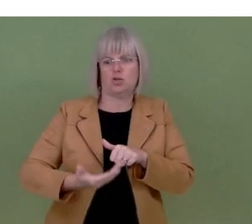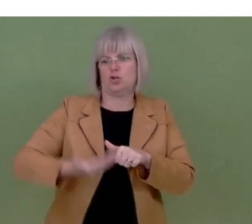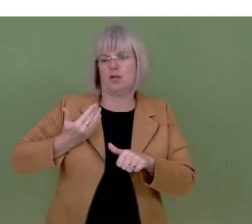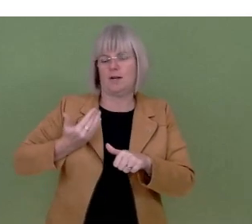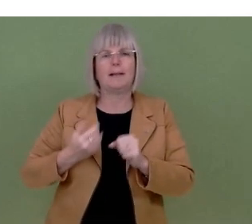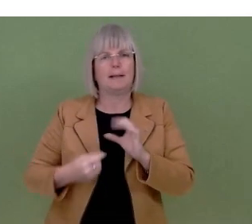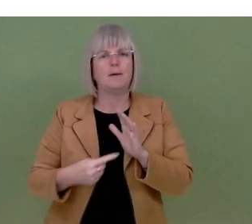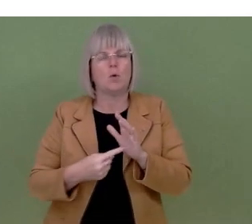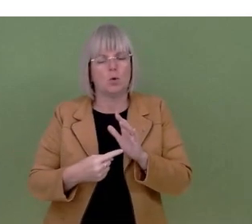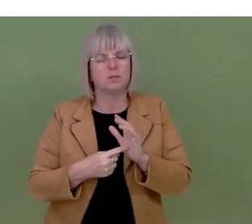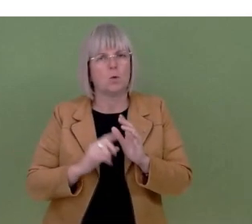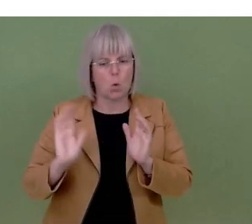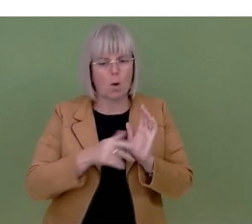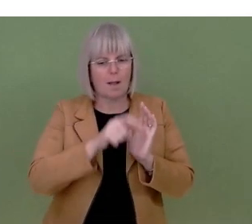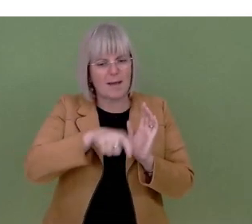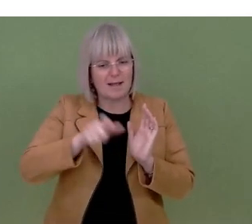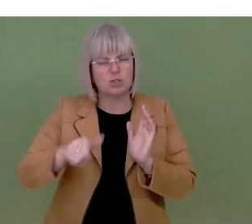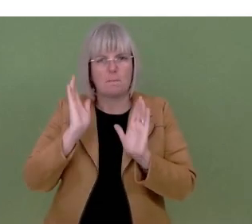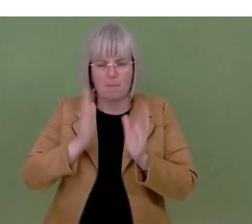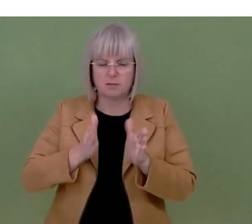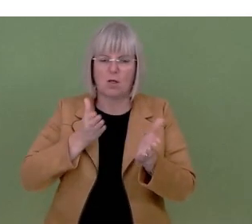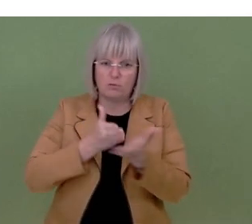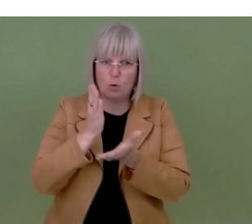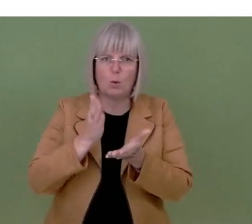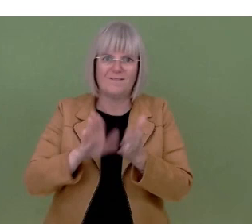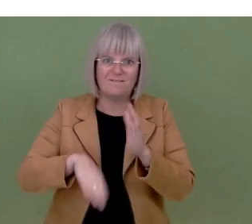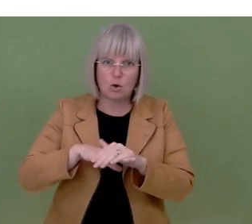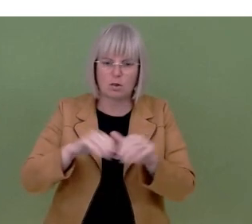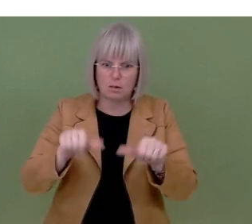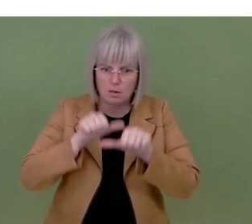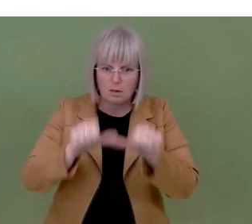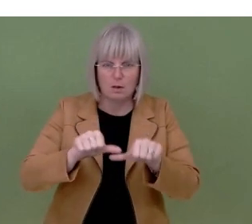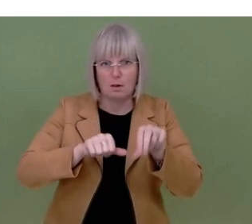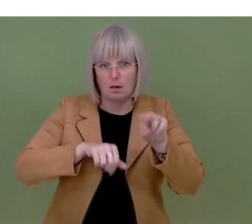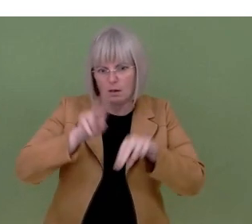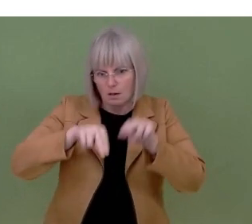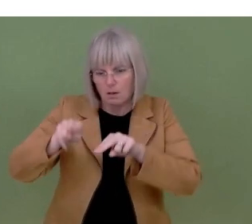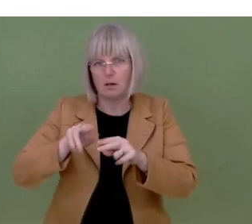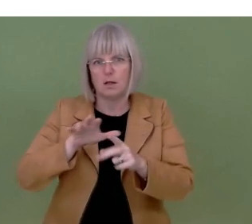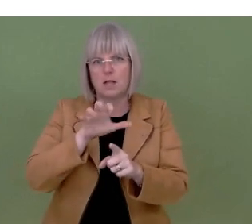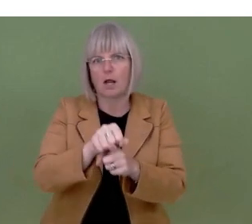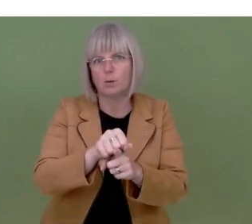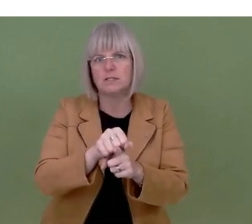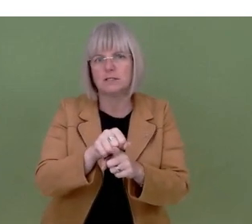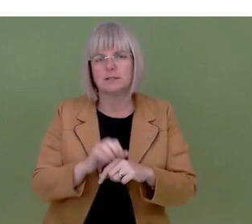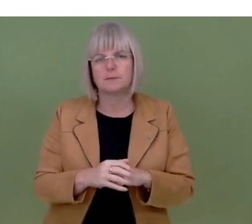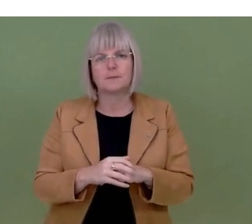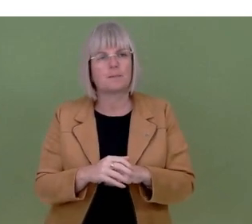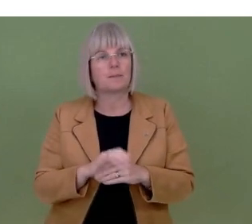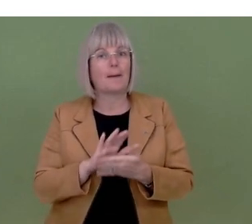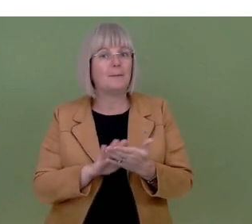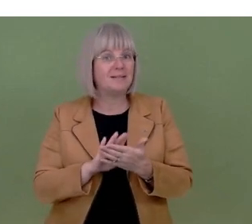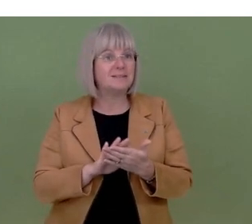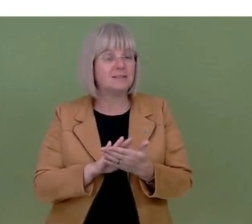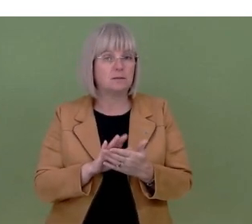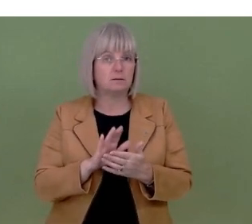thorough diagnosis through neurology, which means that not only were other conditions able to be ruled out, but